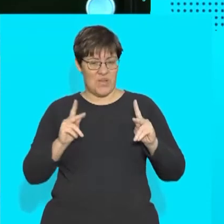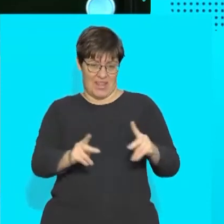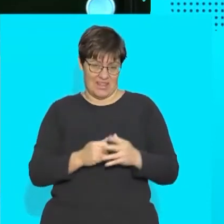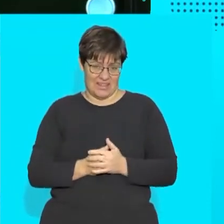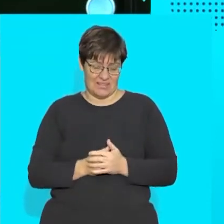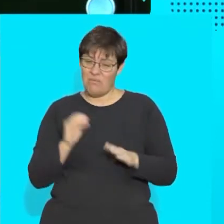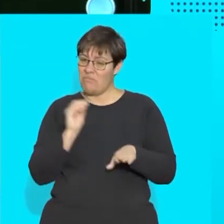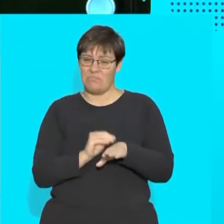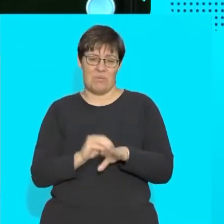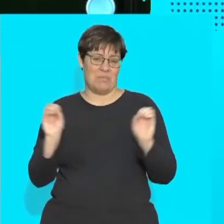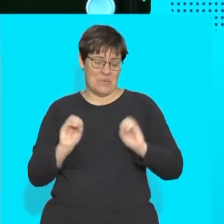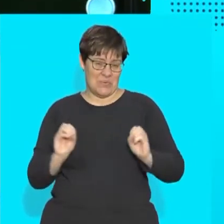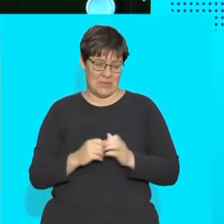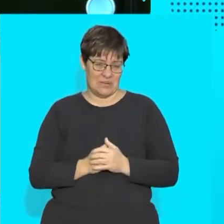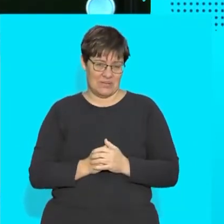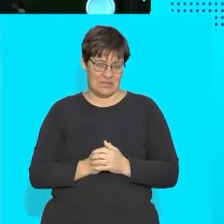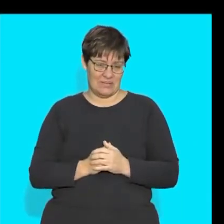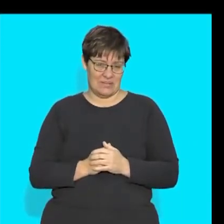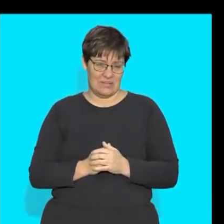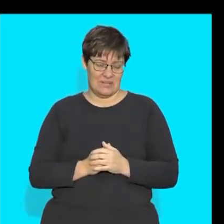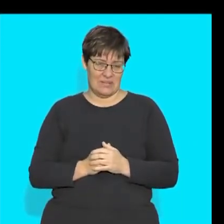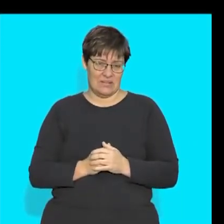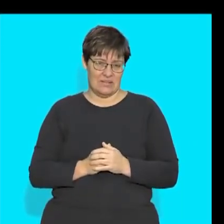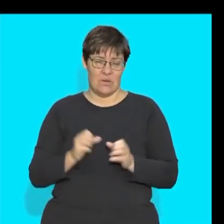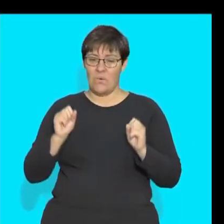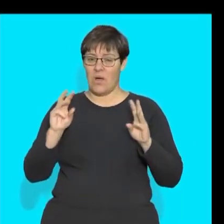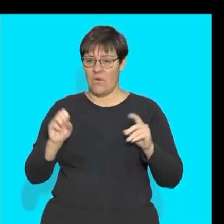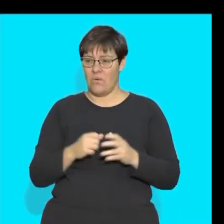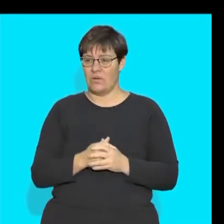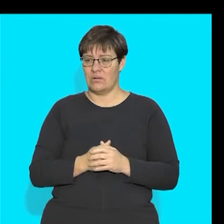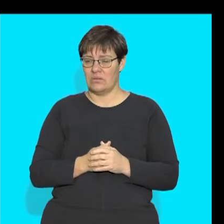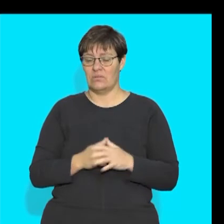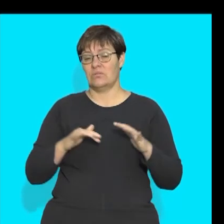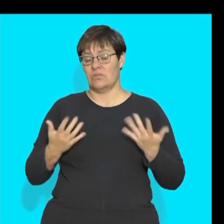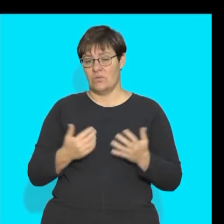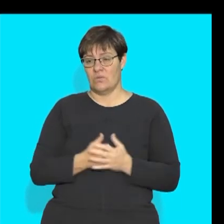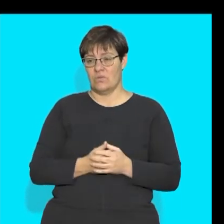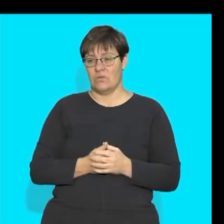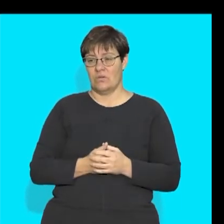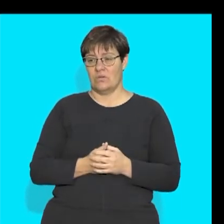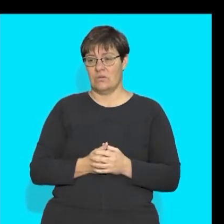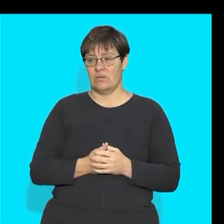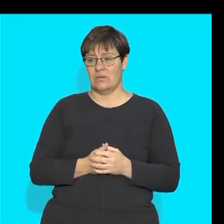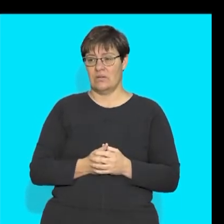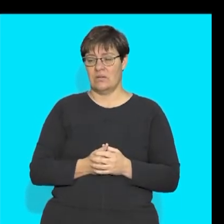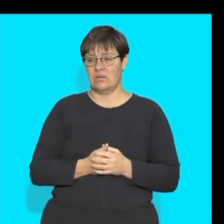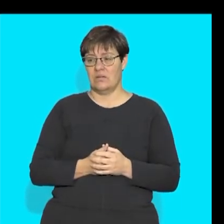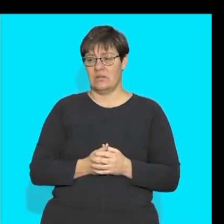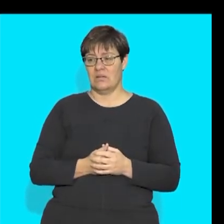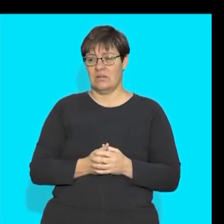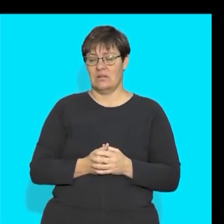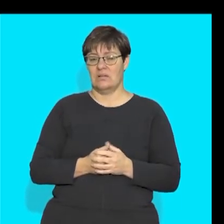that. That's not an issue. Okay. Wow. So, just